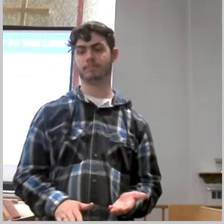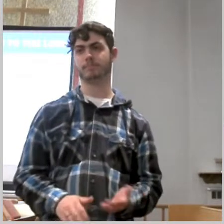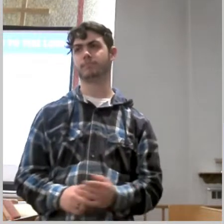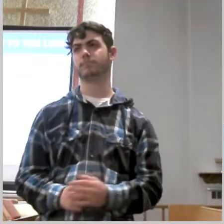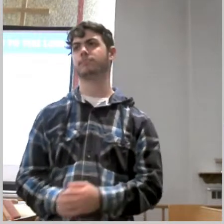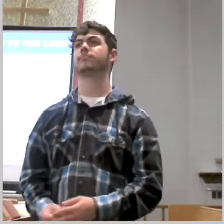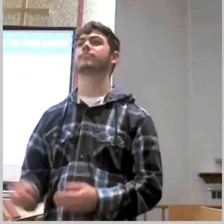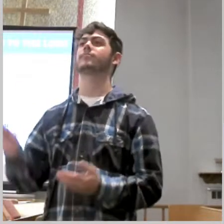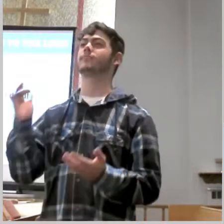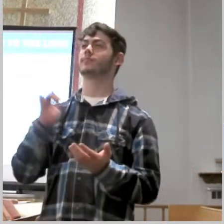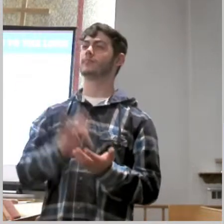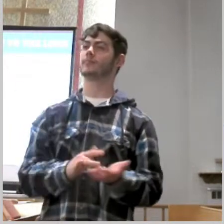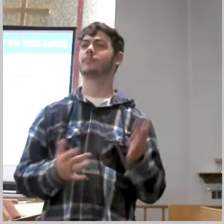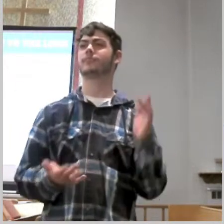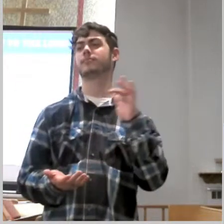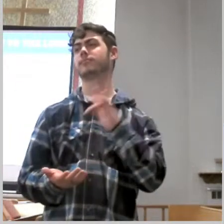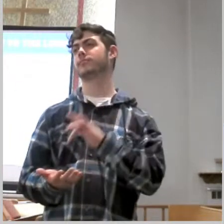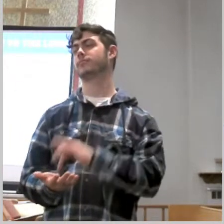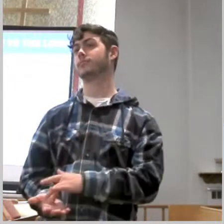dead.